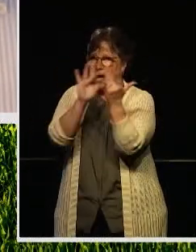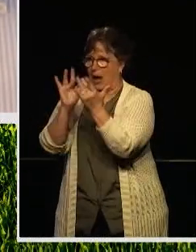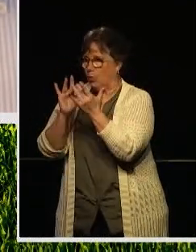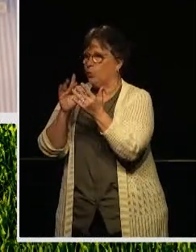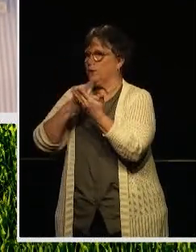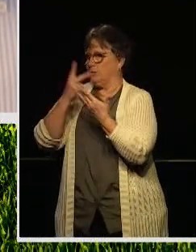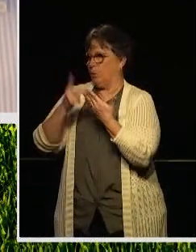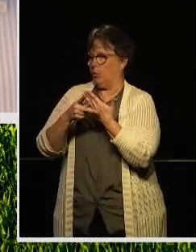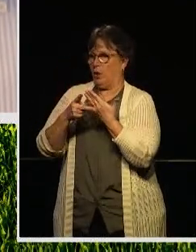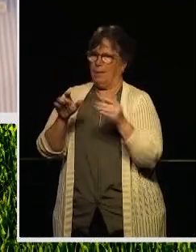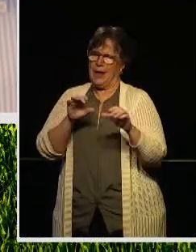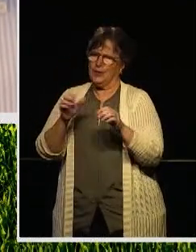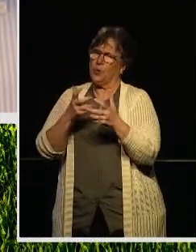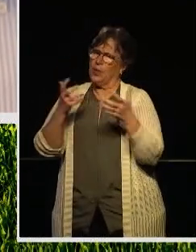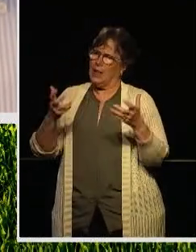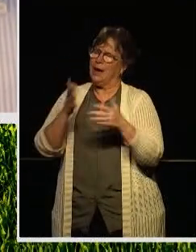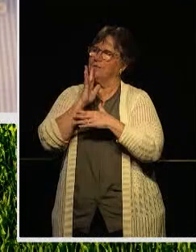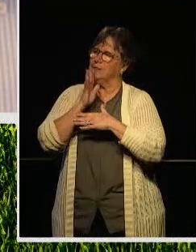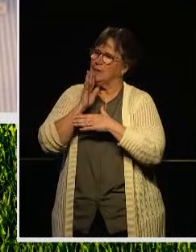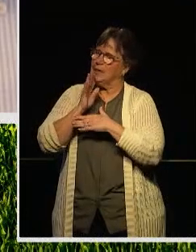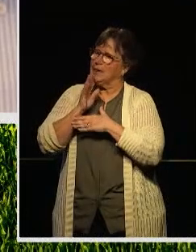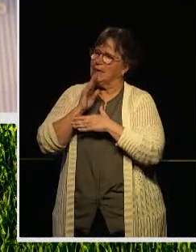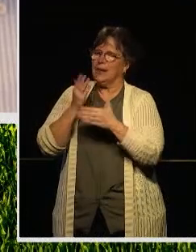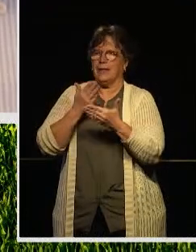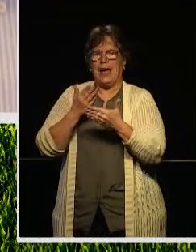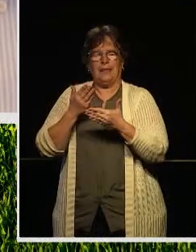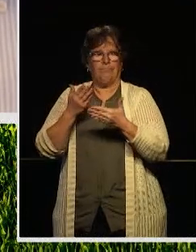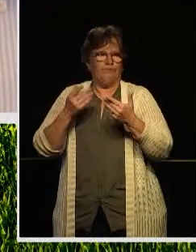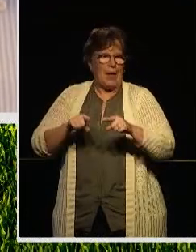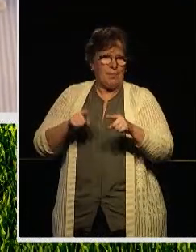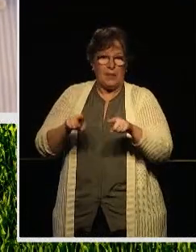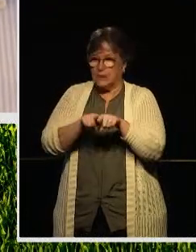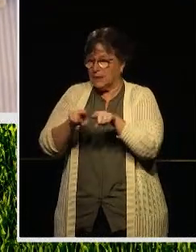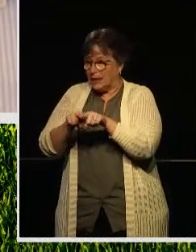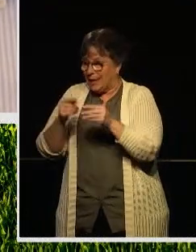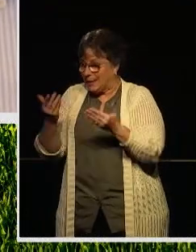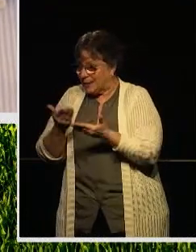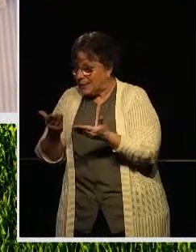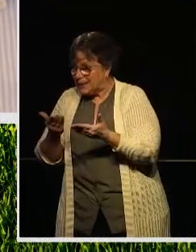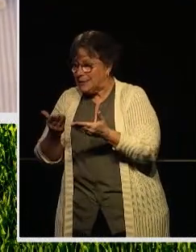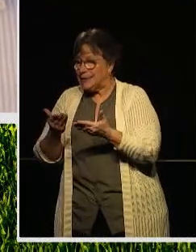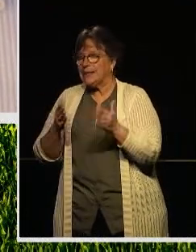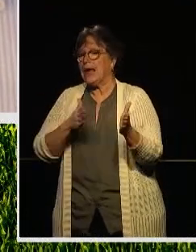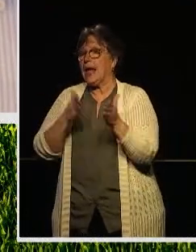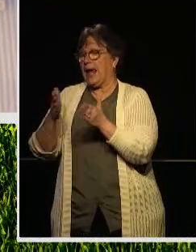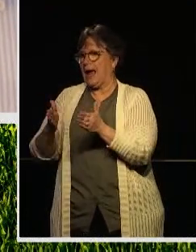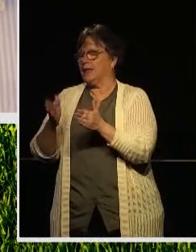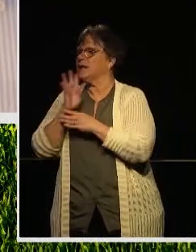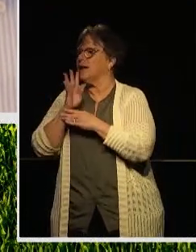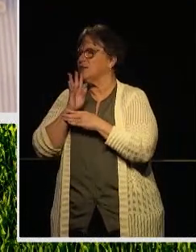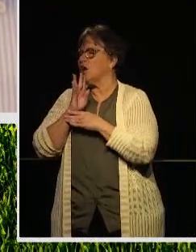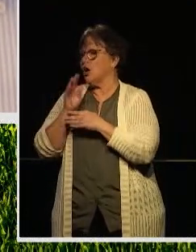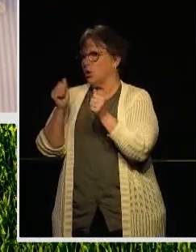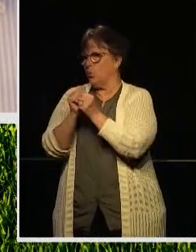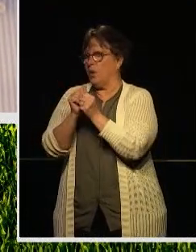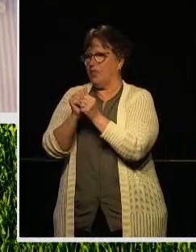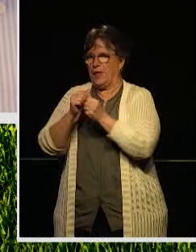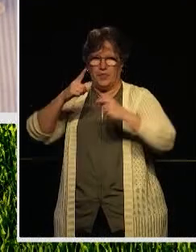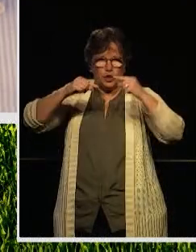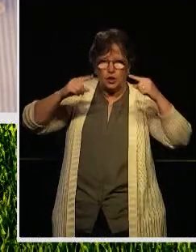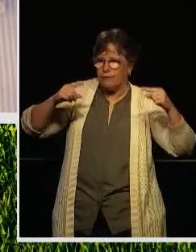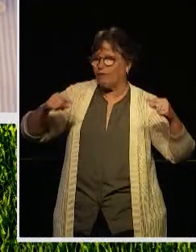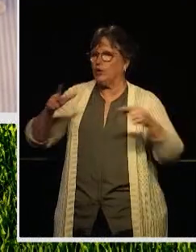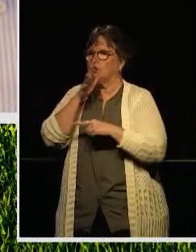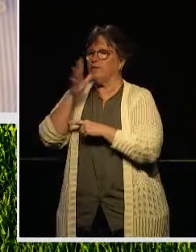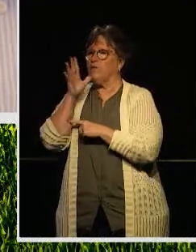of speaking at events such as this, as well as conduct outreach to the diverse farm community of the Northeast. Excellent.